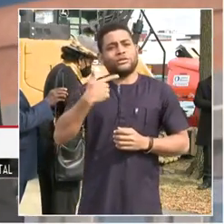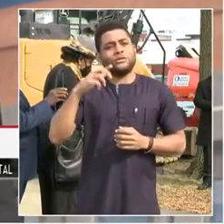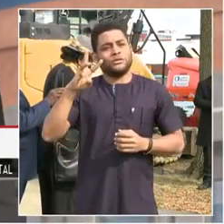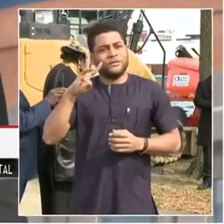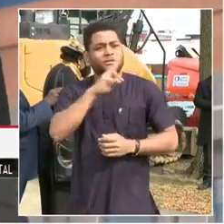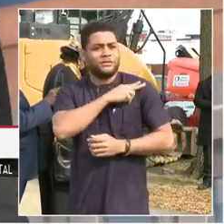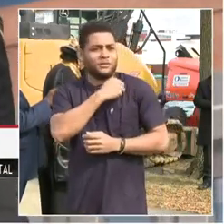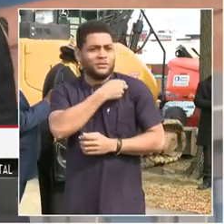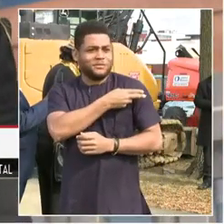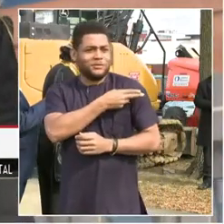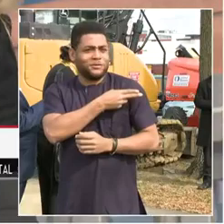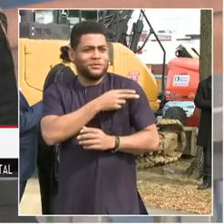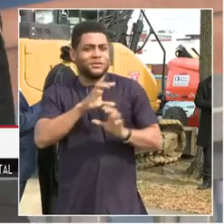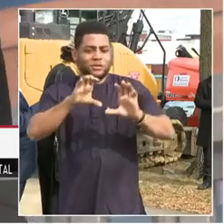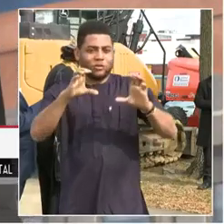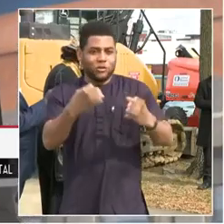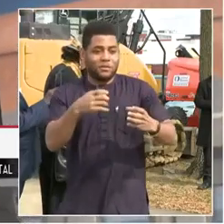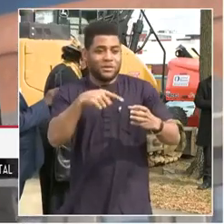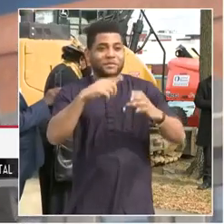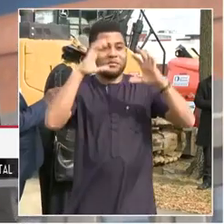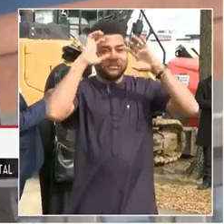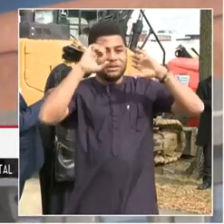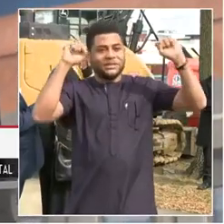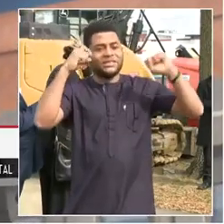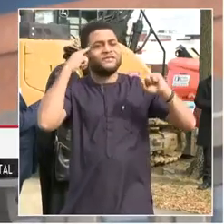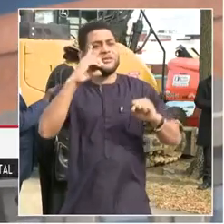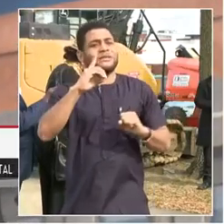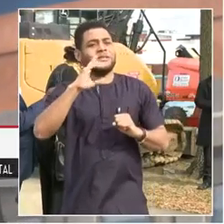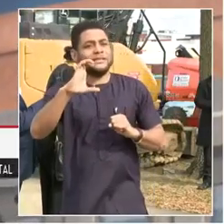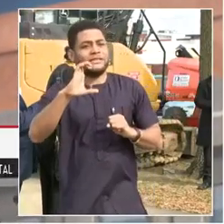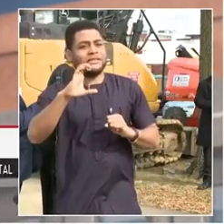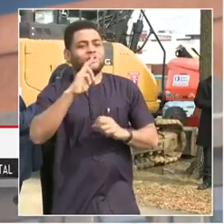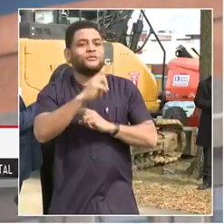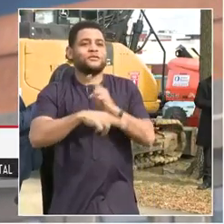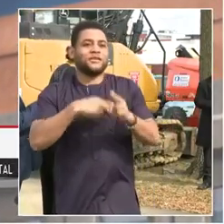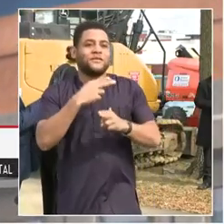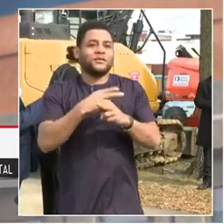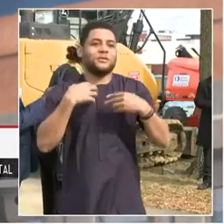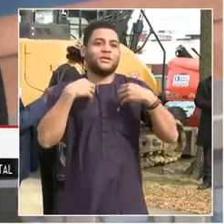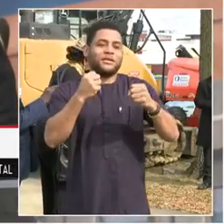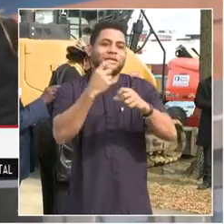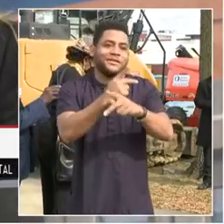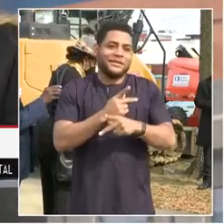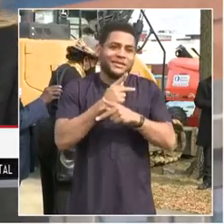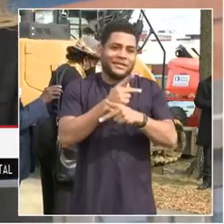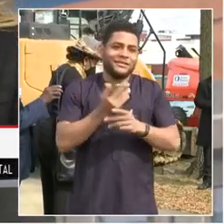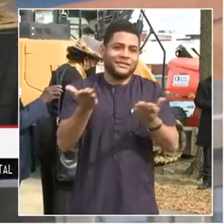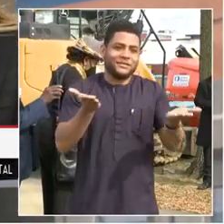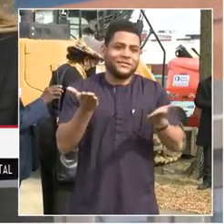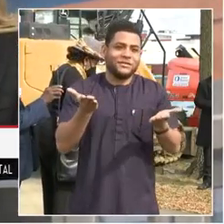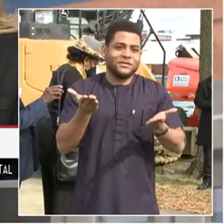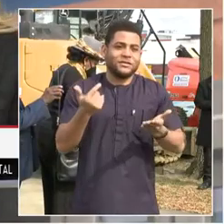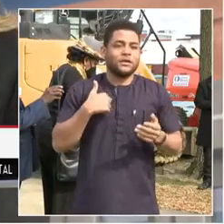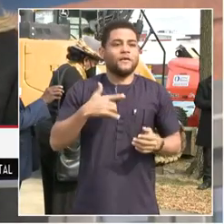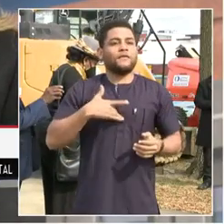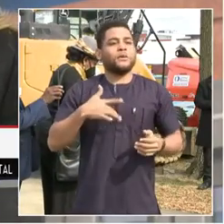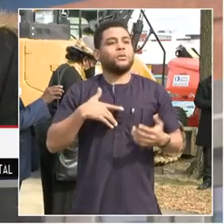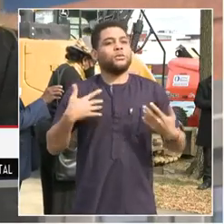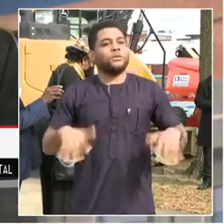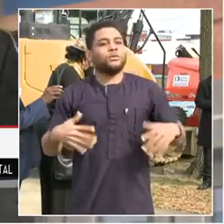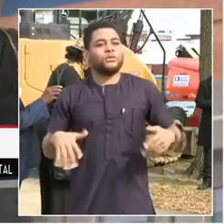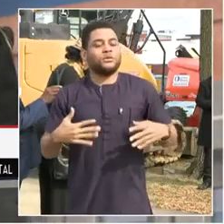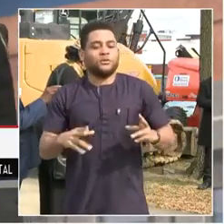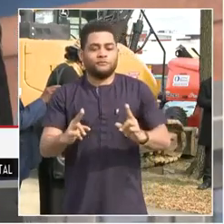Washington, D.C. region for Universal Health Services. It is truly an honor to be here today as we embark on